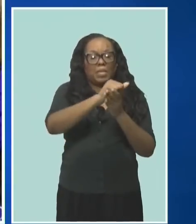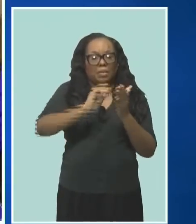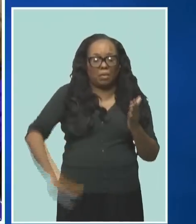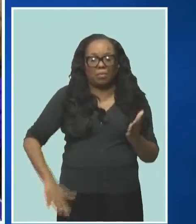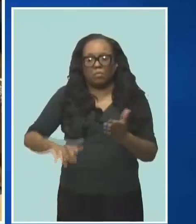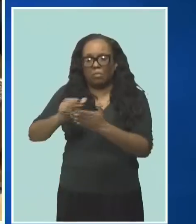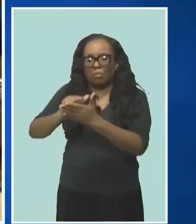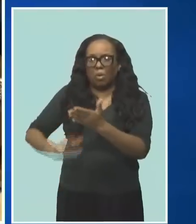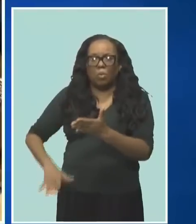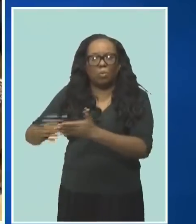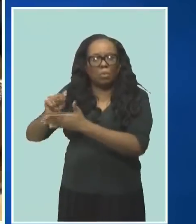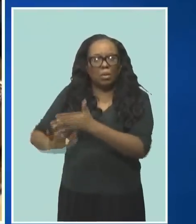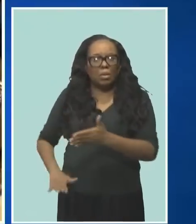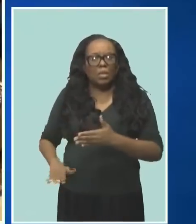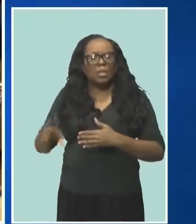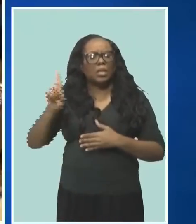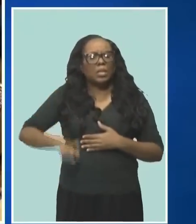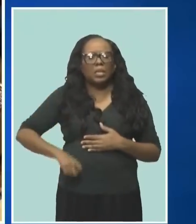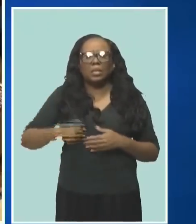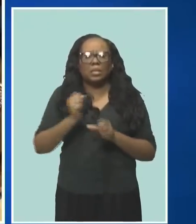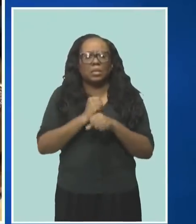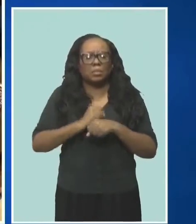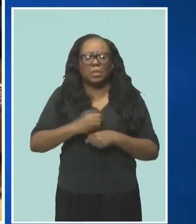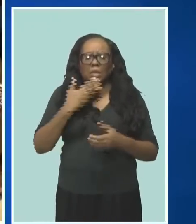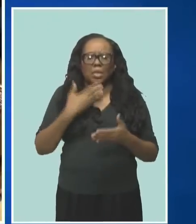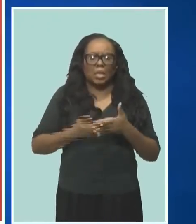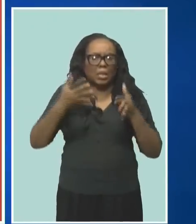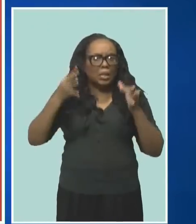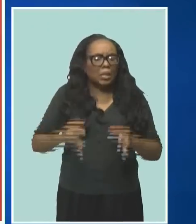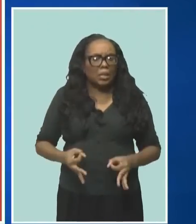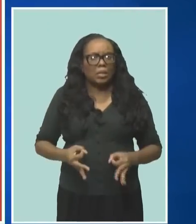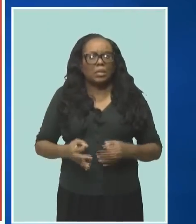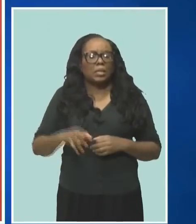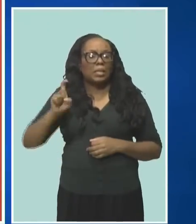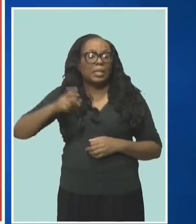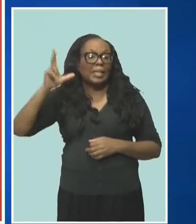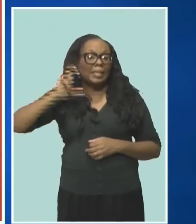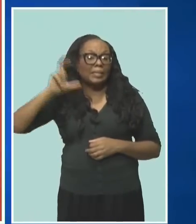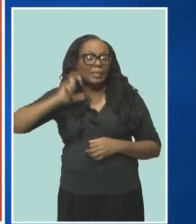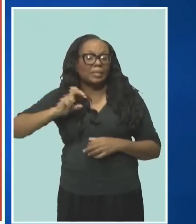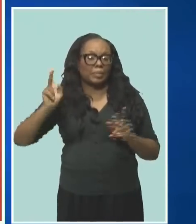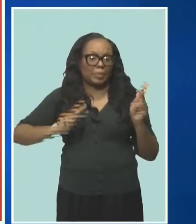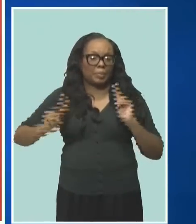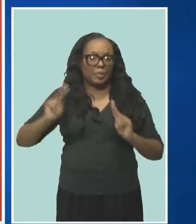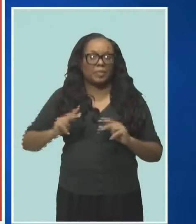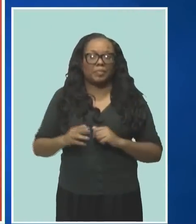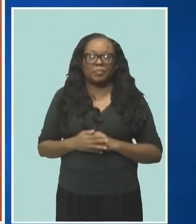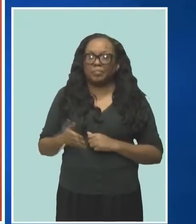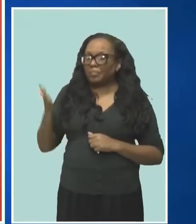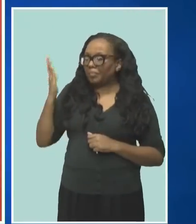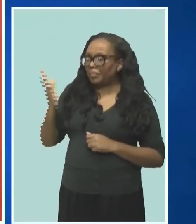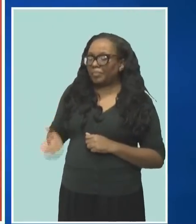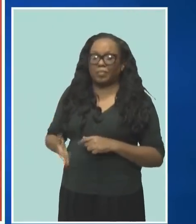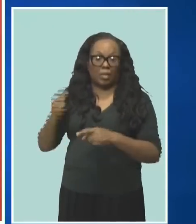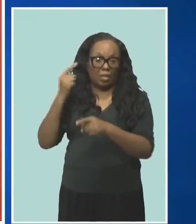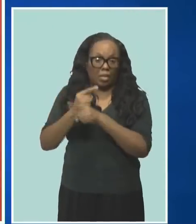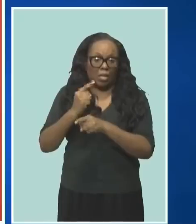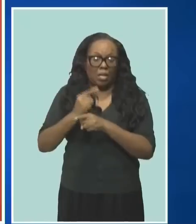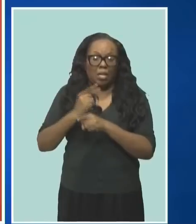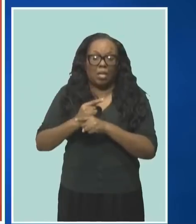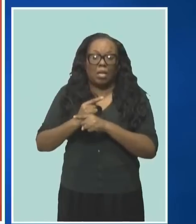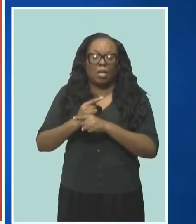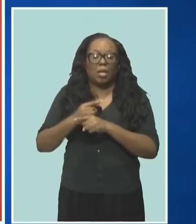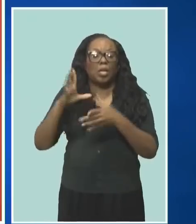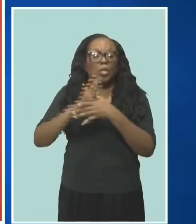the citizenry to make informed decisions. An accurate depiction of each nation's history is needed, but